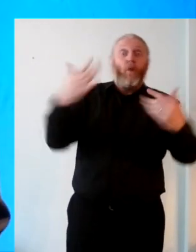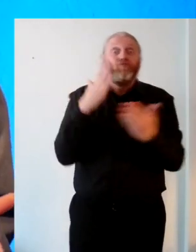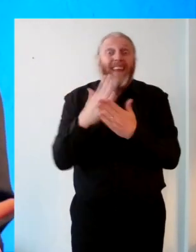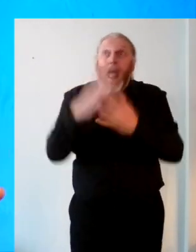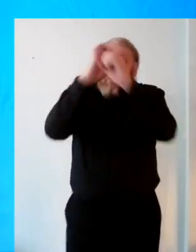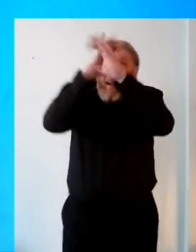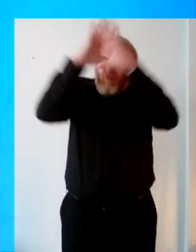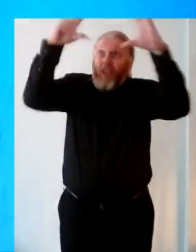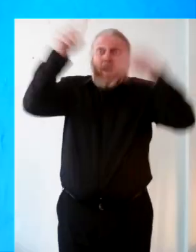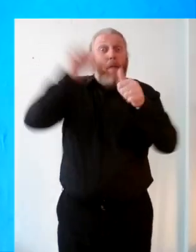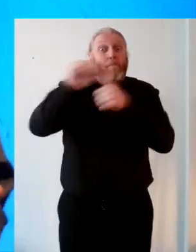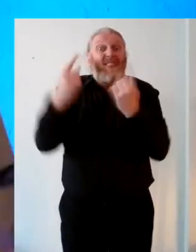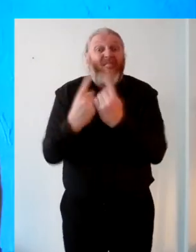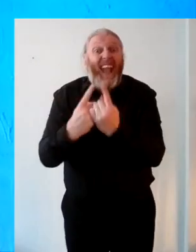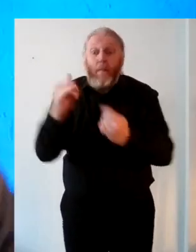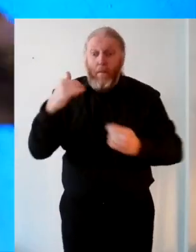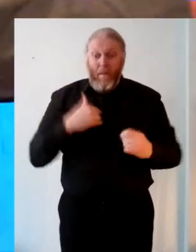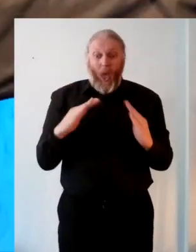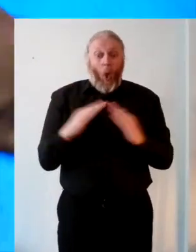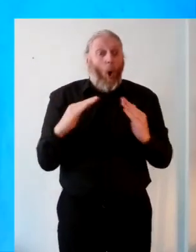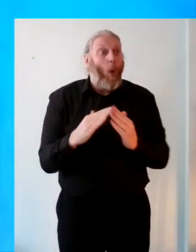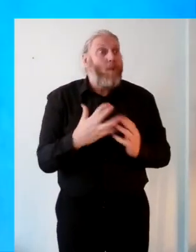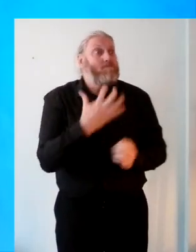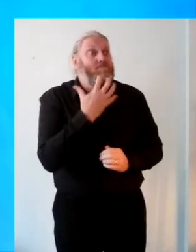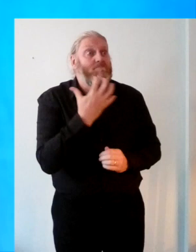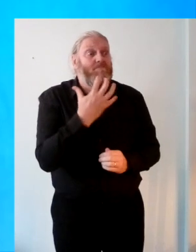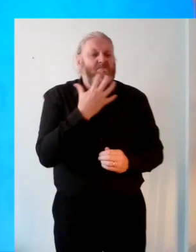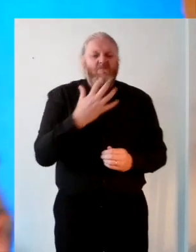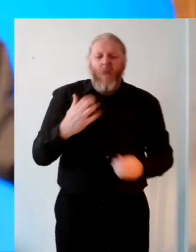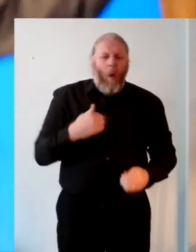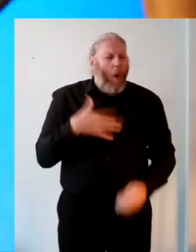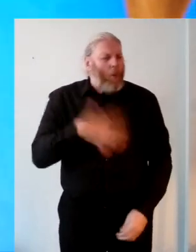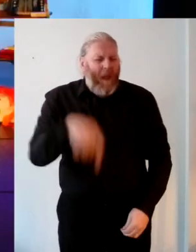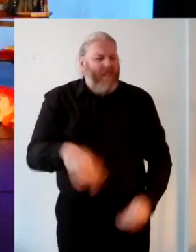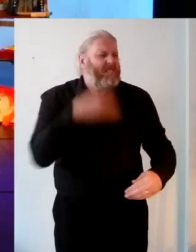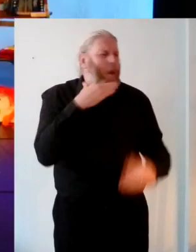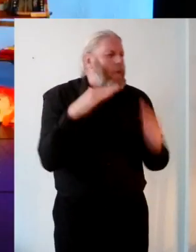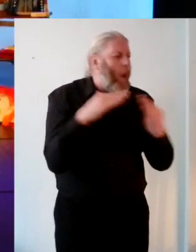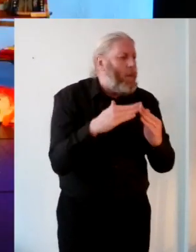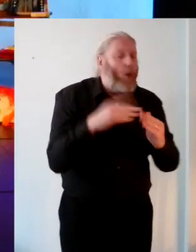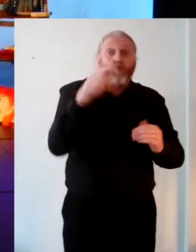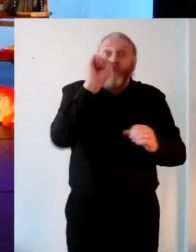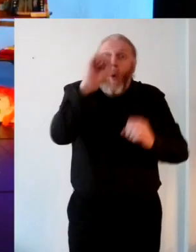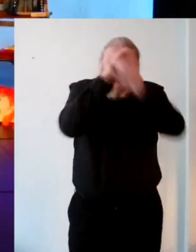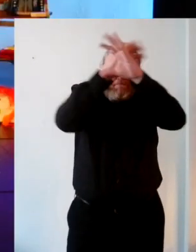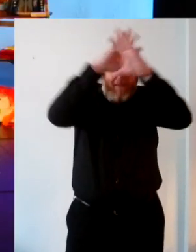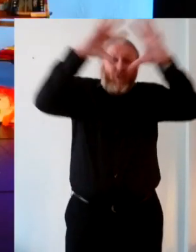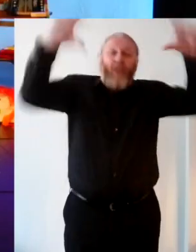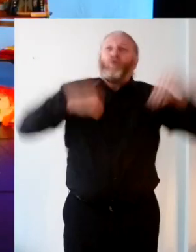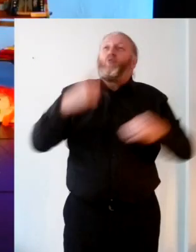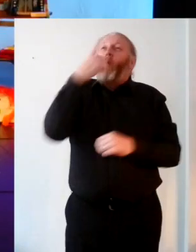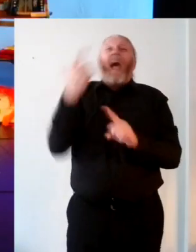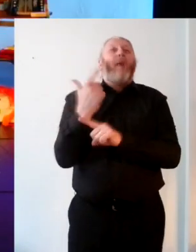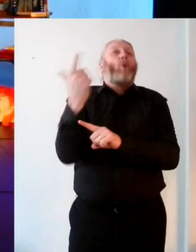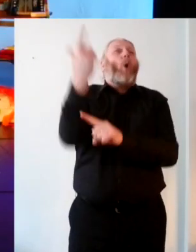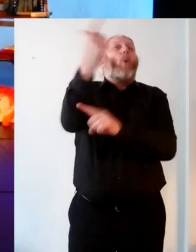your imagination, kids. If you're stuck at home and you're in the house and you go, oh, I don't want to be in the house anymore, you can go anywhere with your